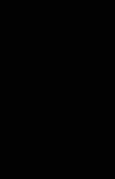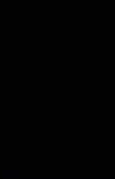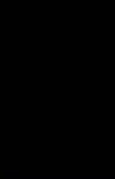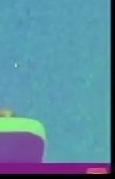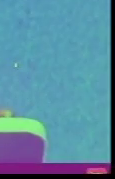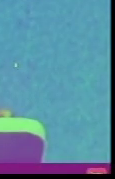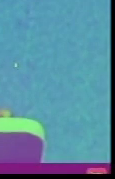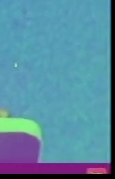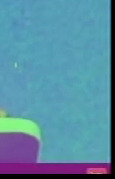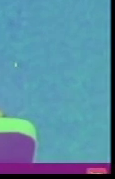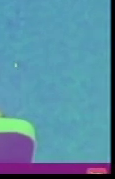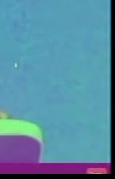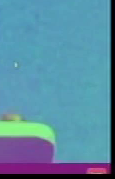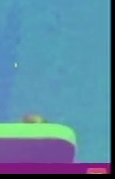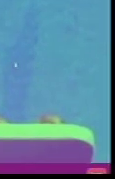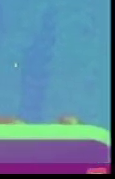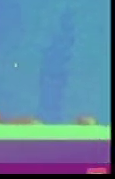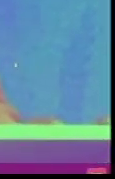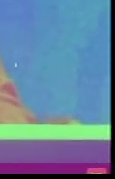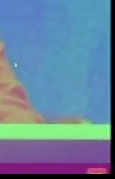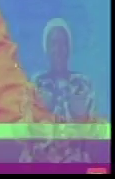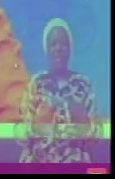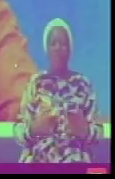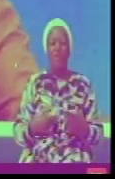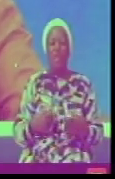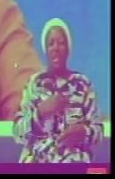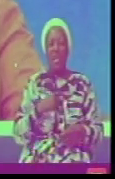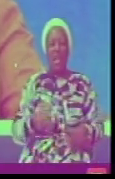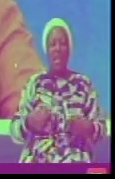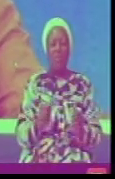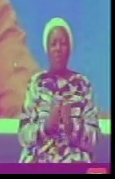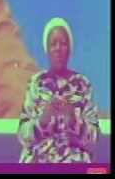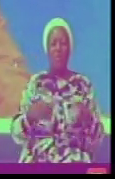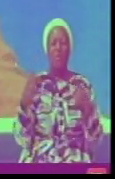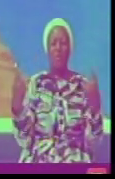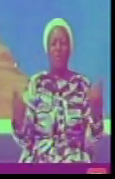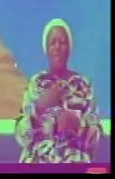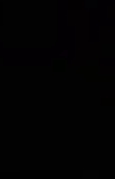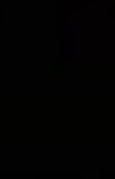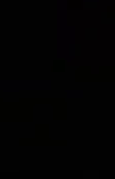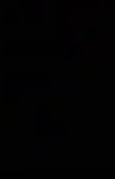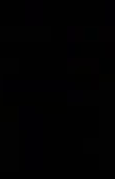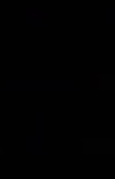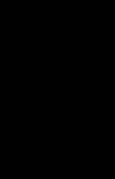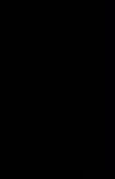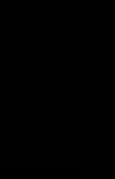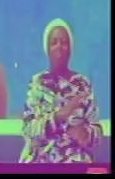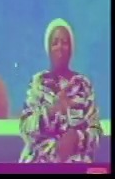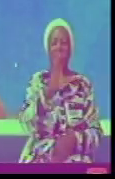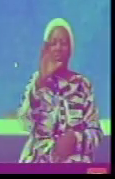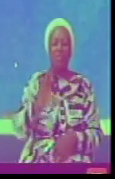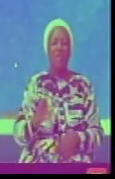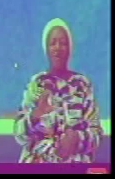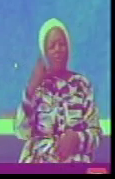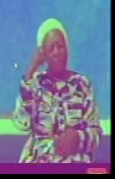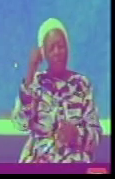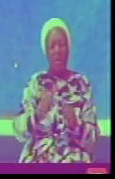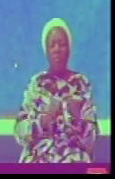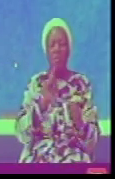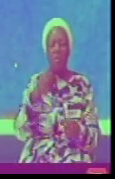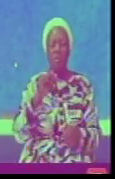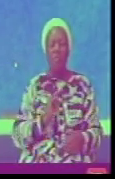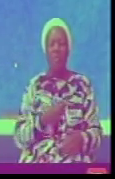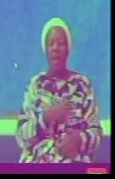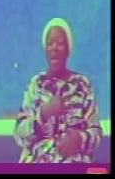your name. We thank you for Christ. He was born. He lived a sinless life. He went to the cross